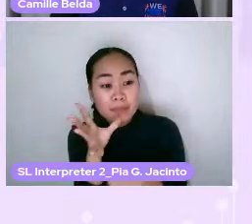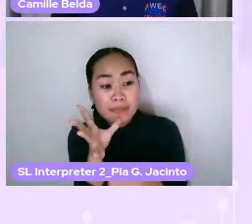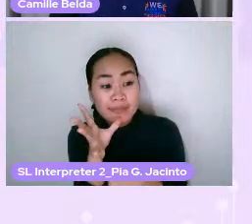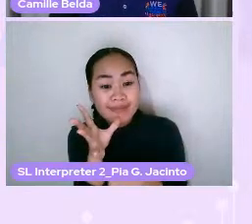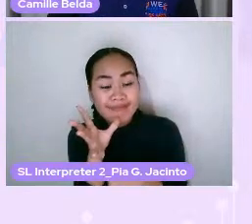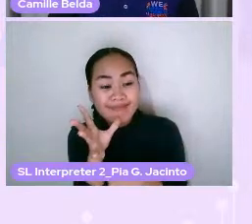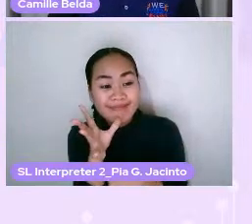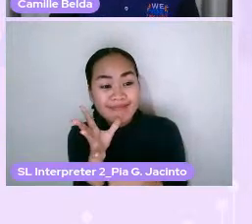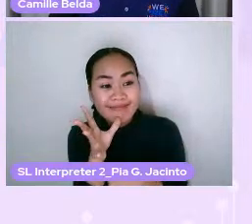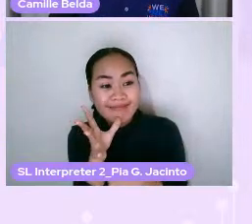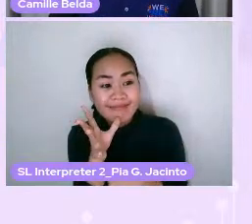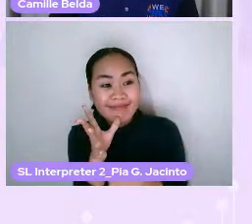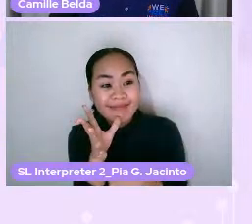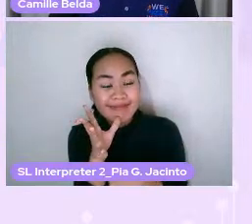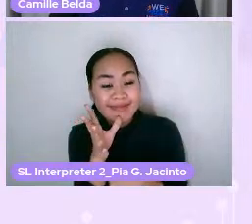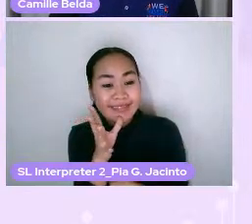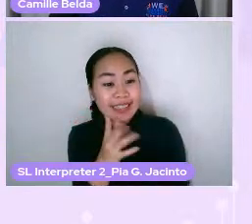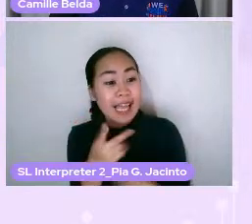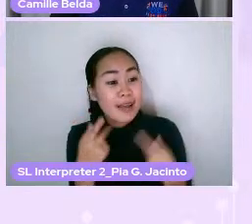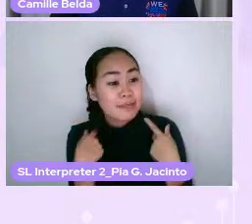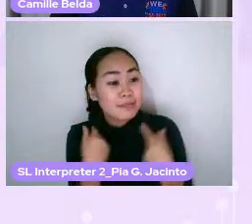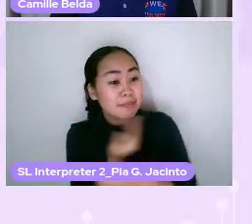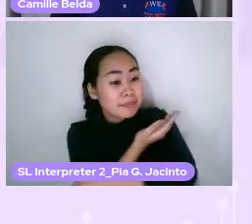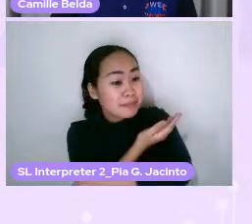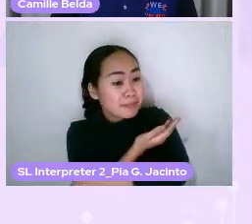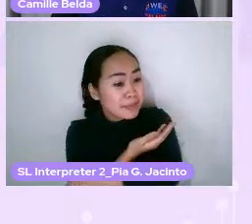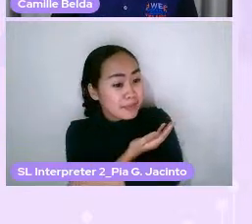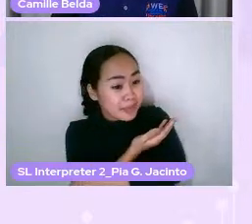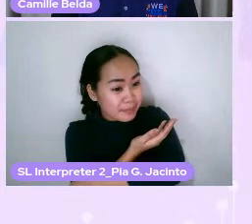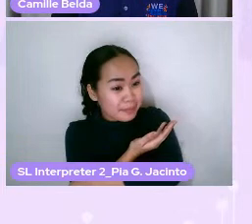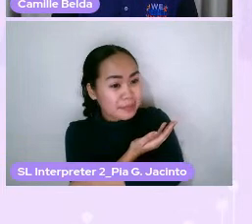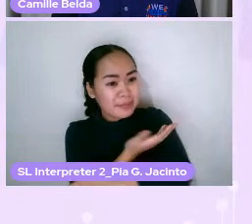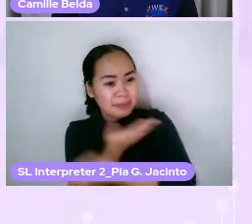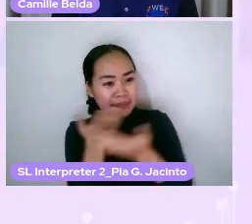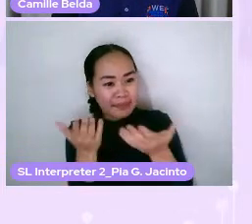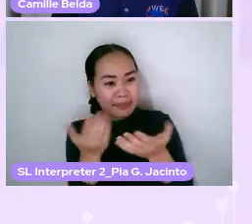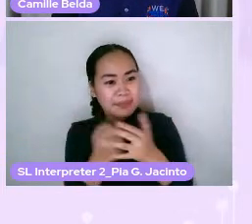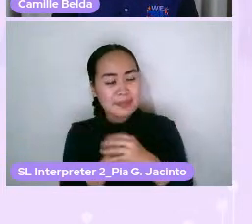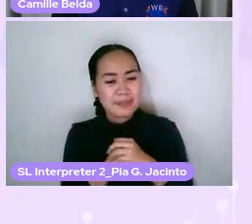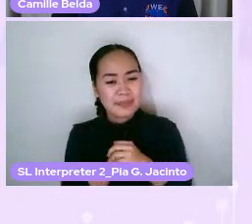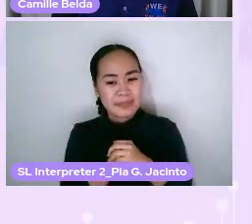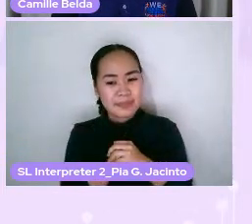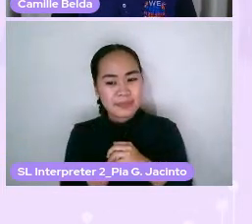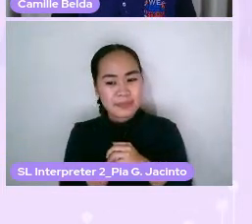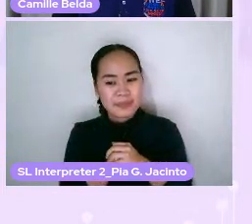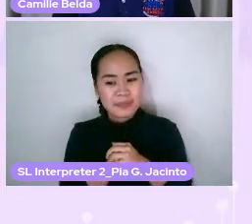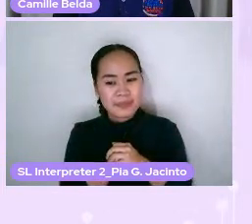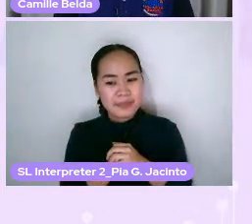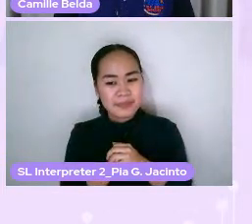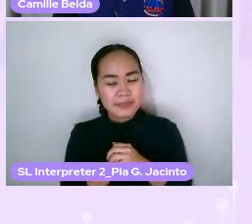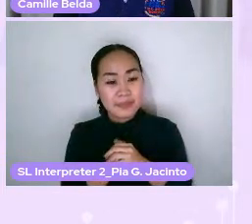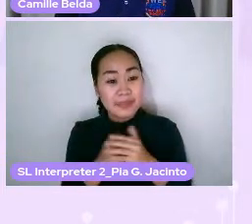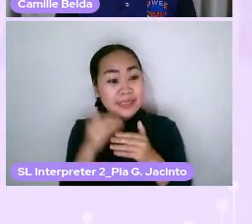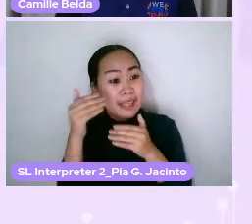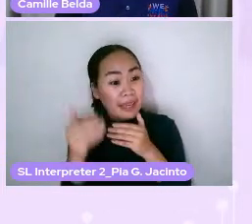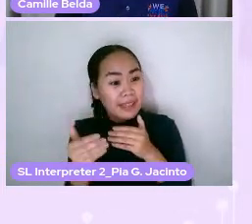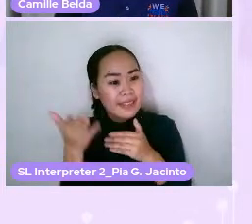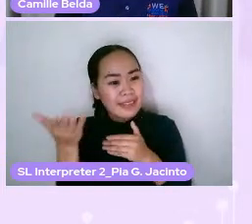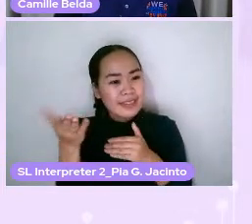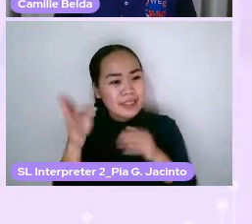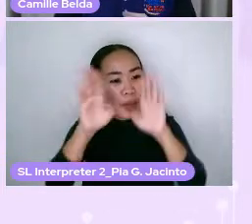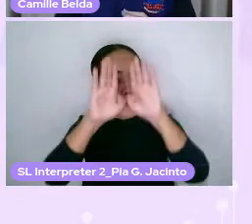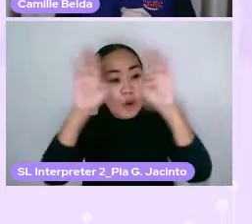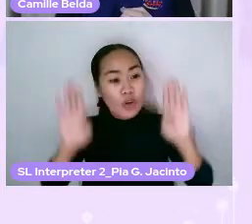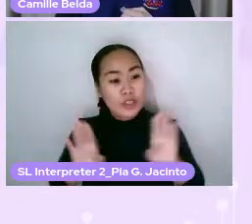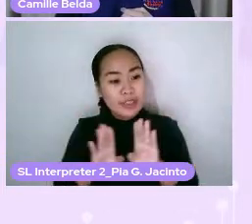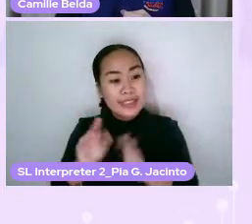na buhat ang kanyang baby. And then the next figure or photo ay green board or blackboard.